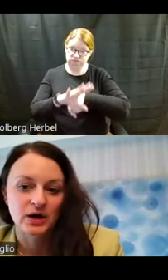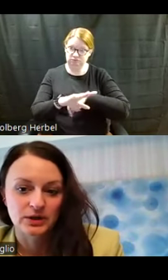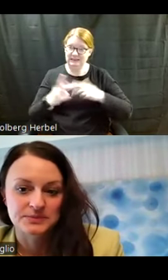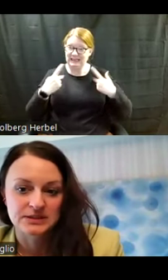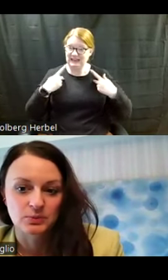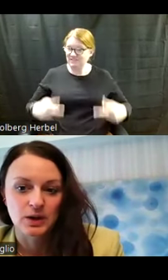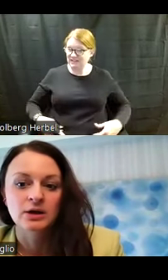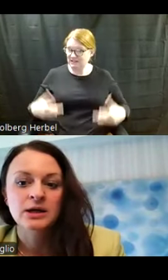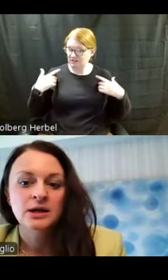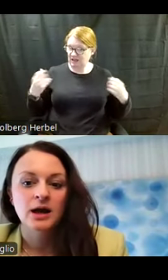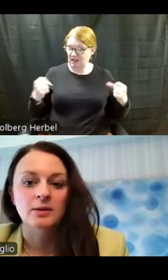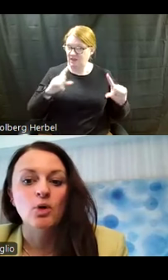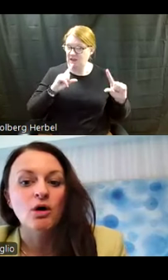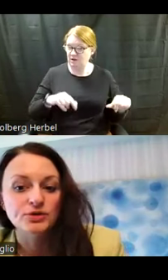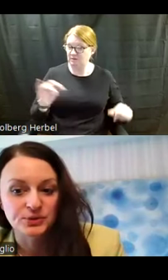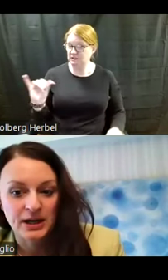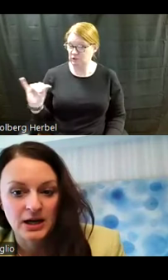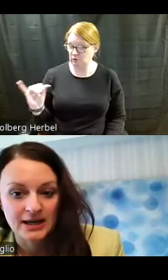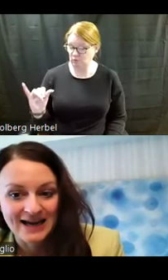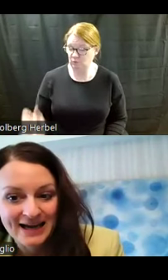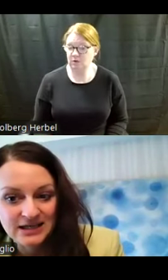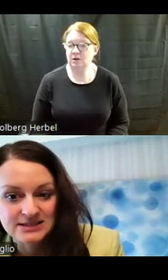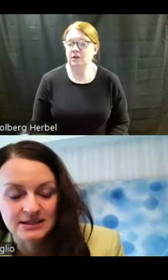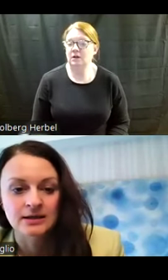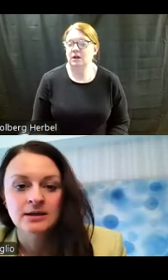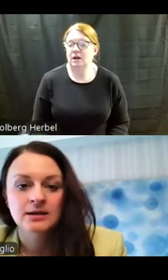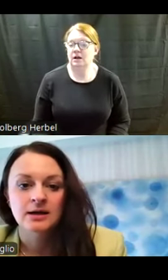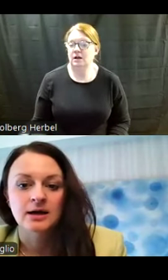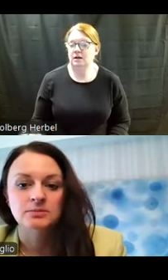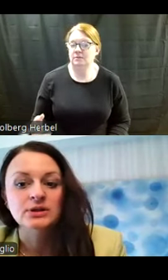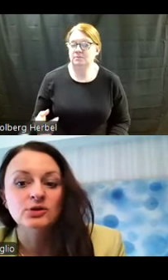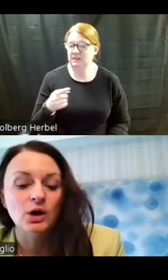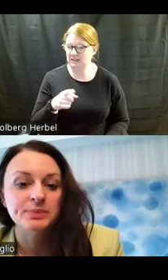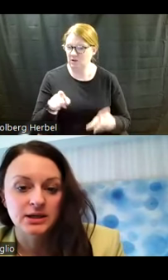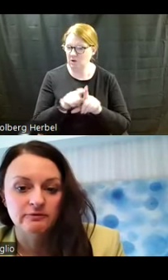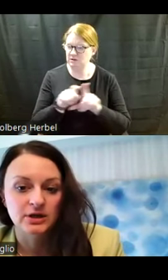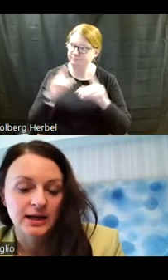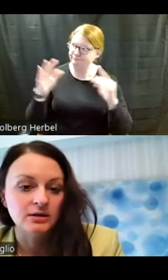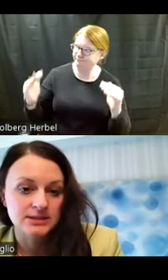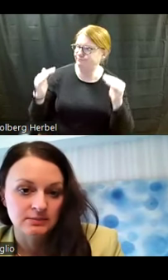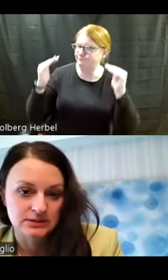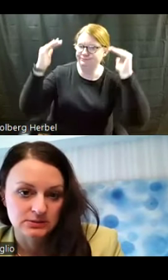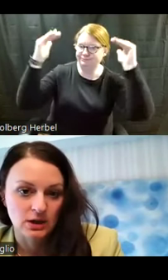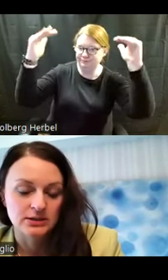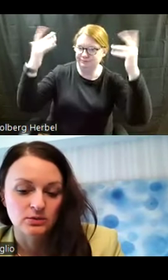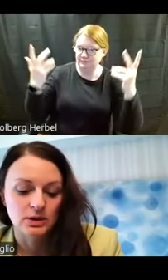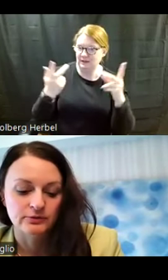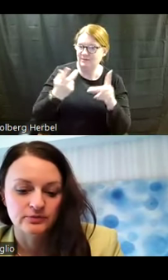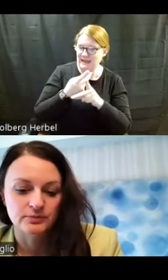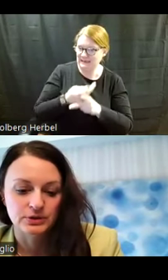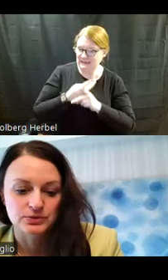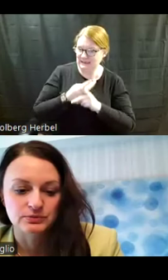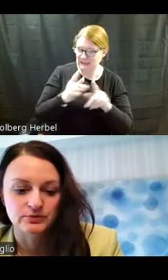health outcomes as well, while also enhancing really the well-being of the care team as well. I don't